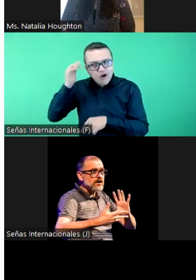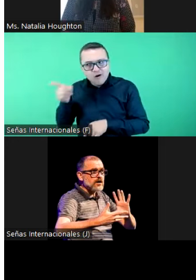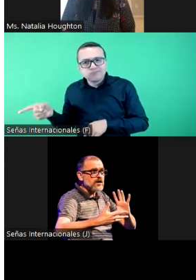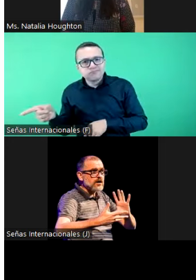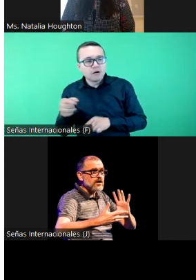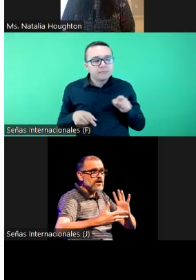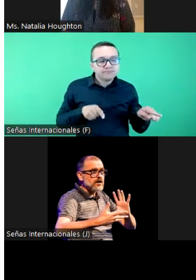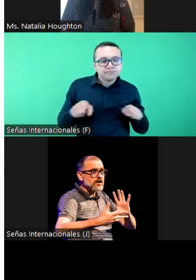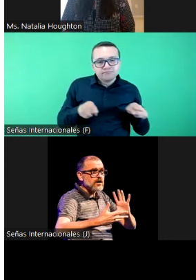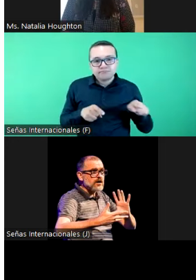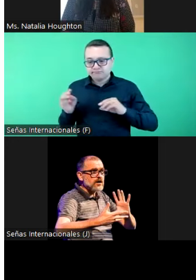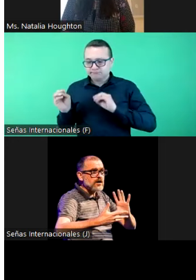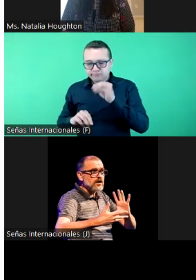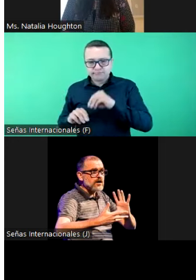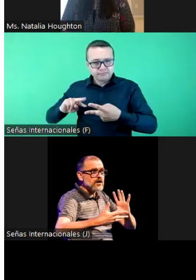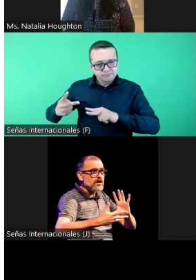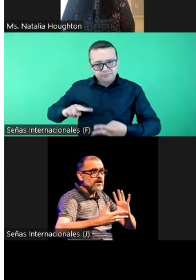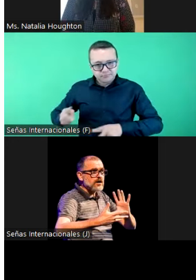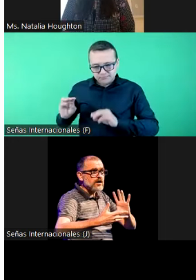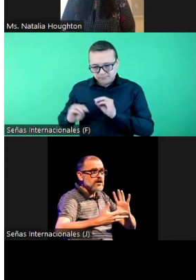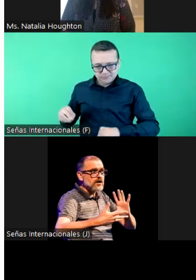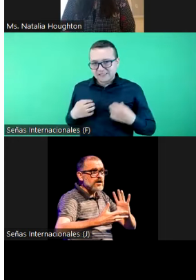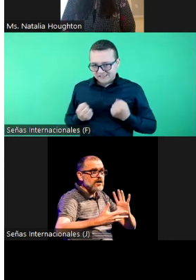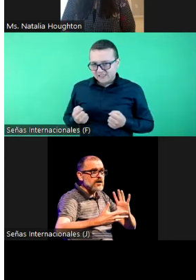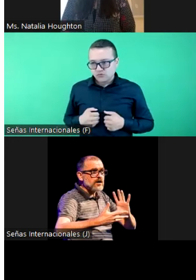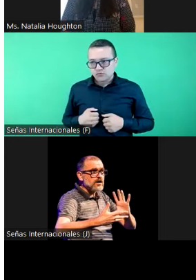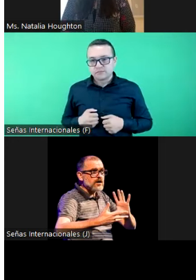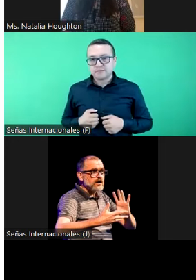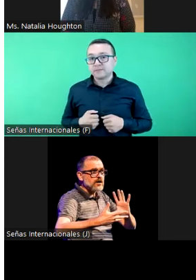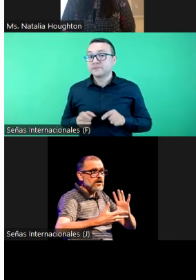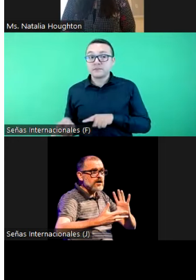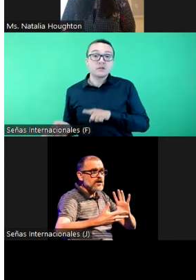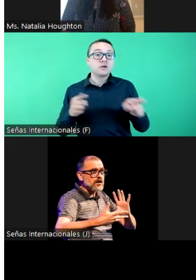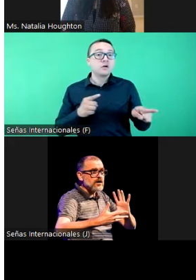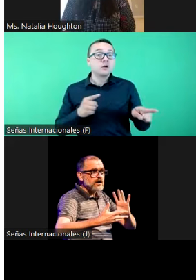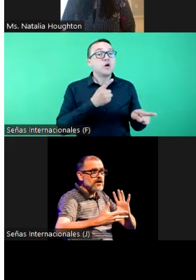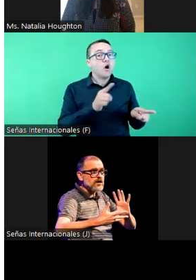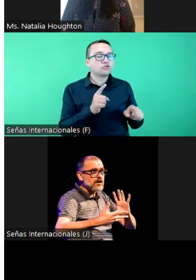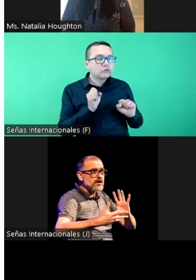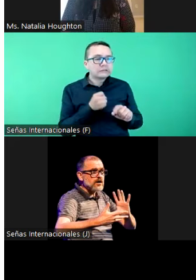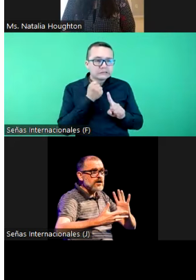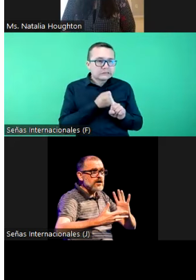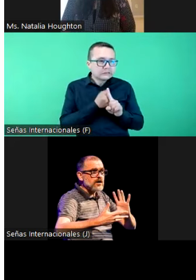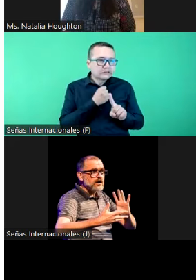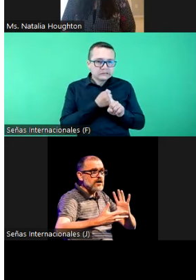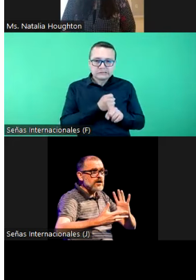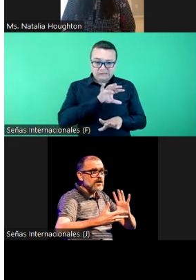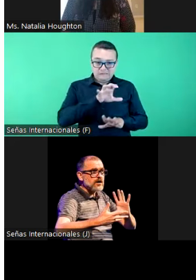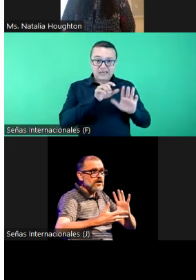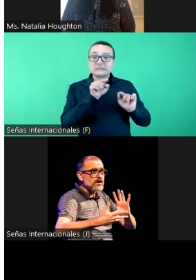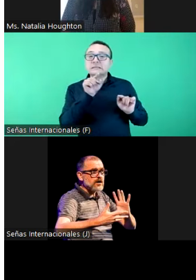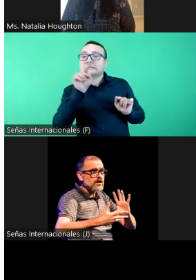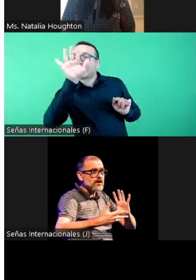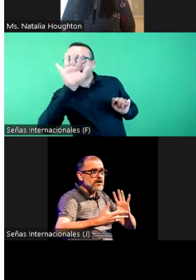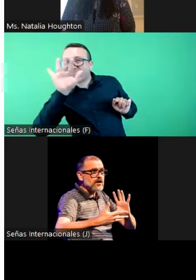in a macro, with a macro approach. Other countries are setting up a special